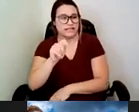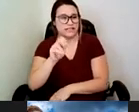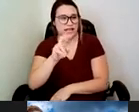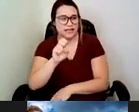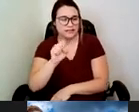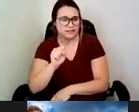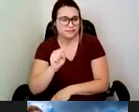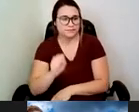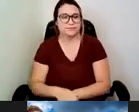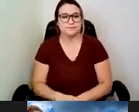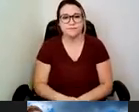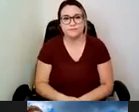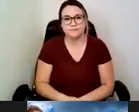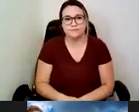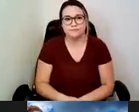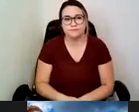Next.